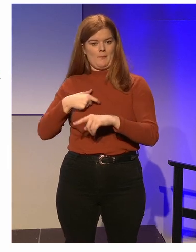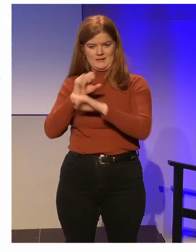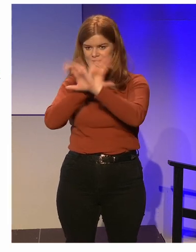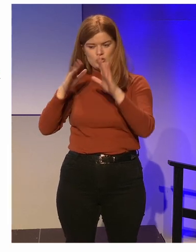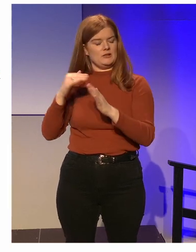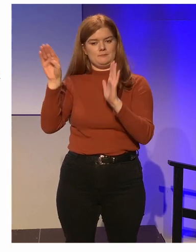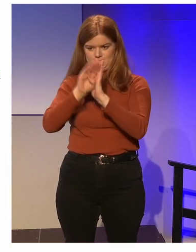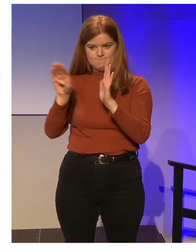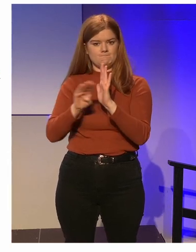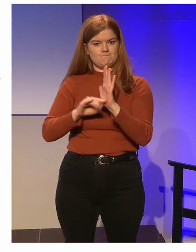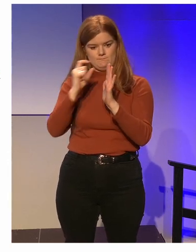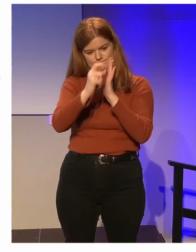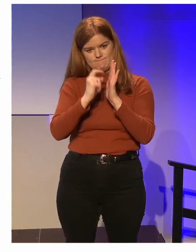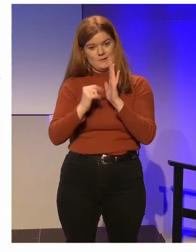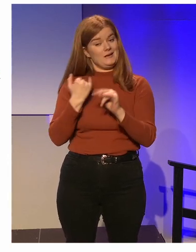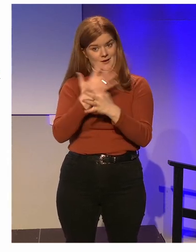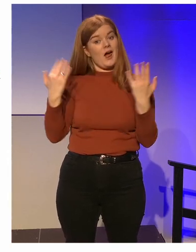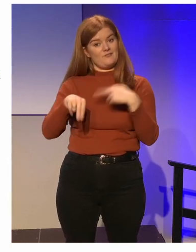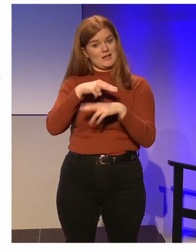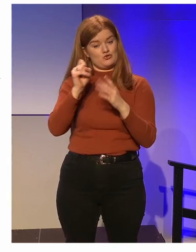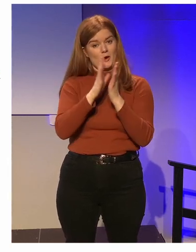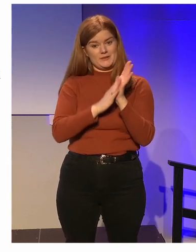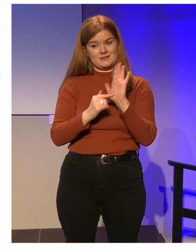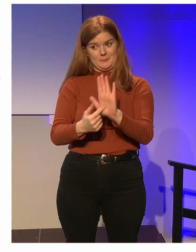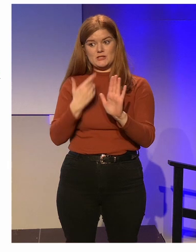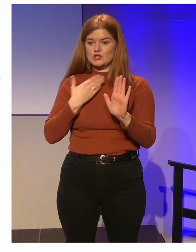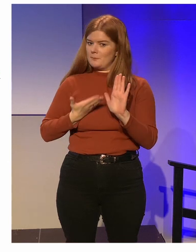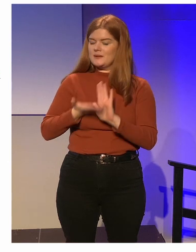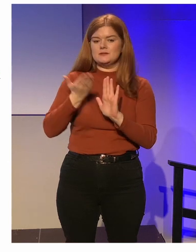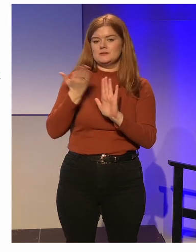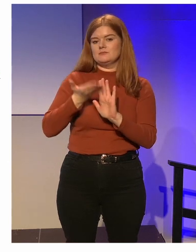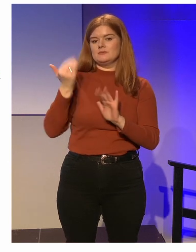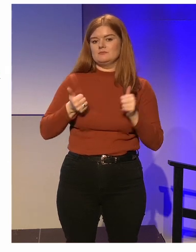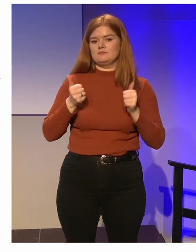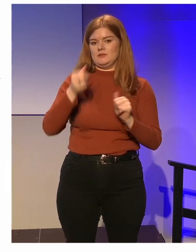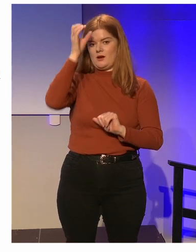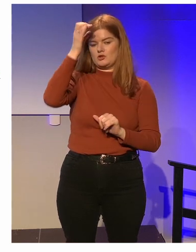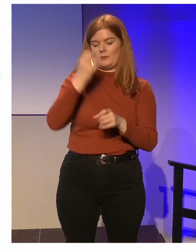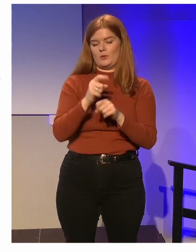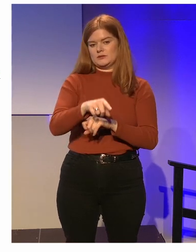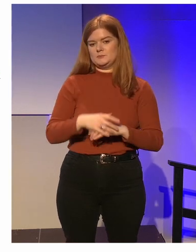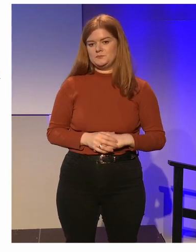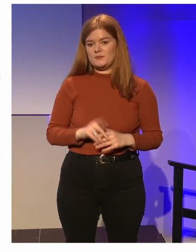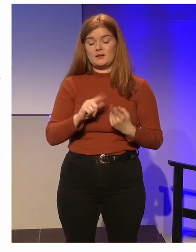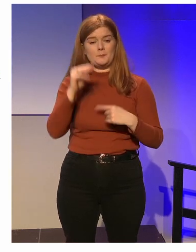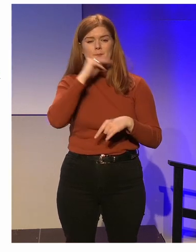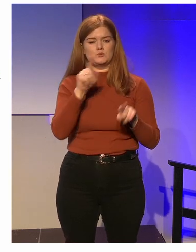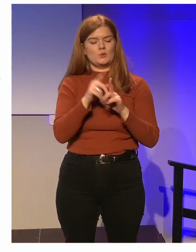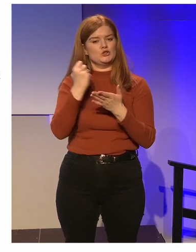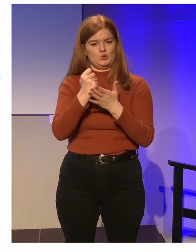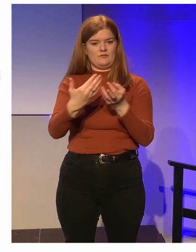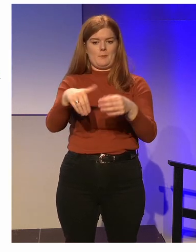clearly laid out in a lot of national documents, so it's really just building capacity there. And really, really important is